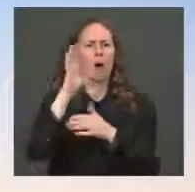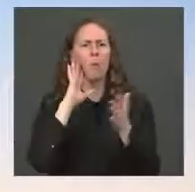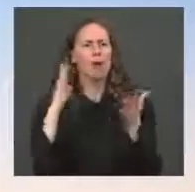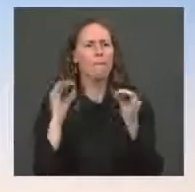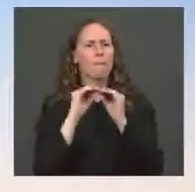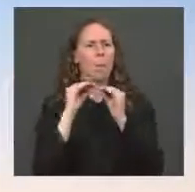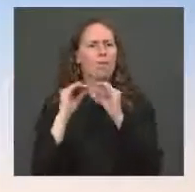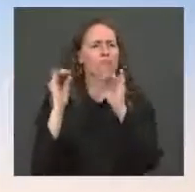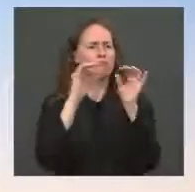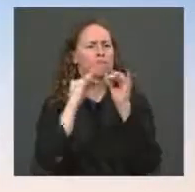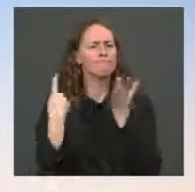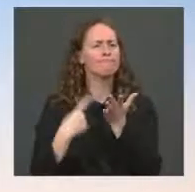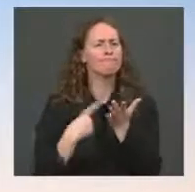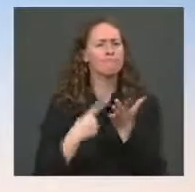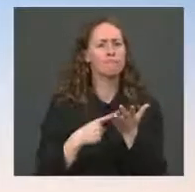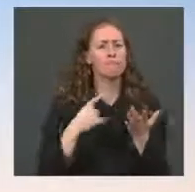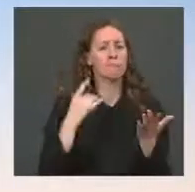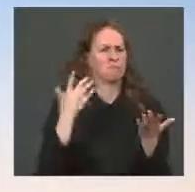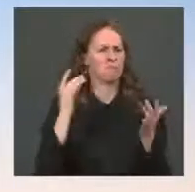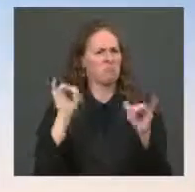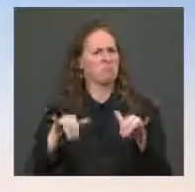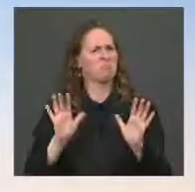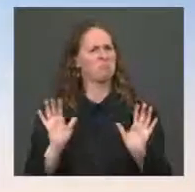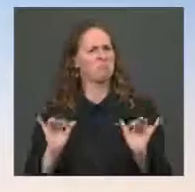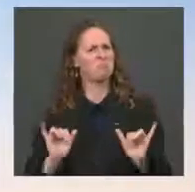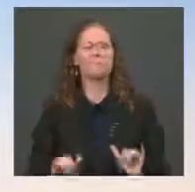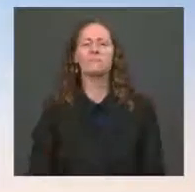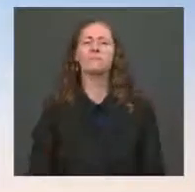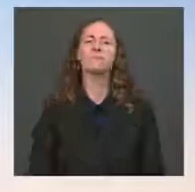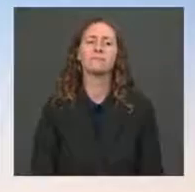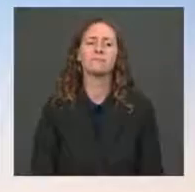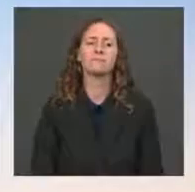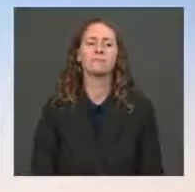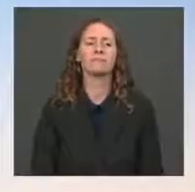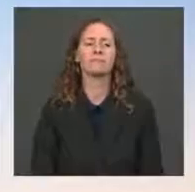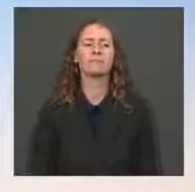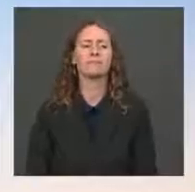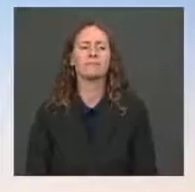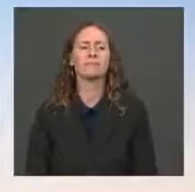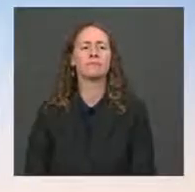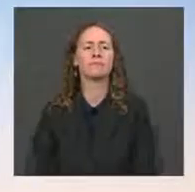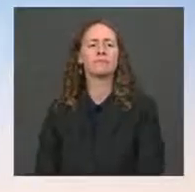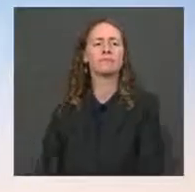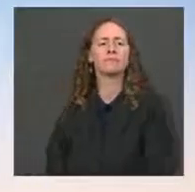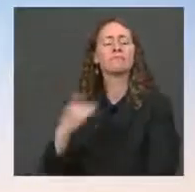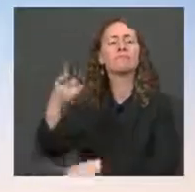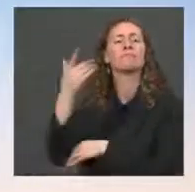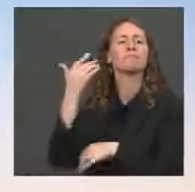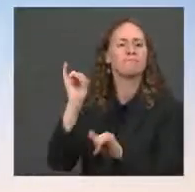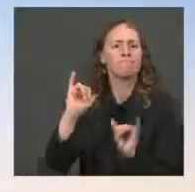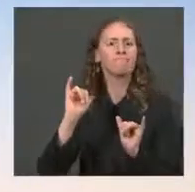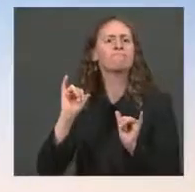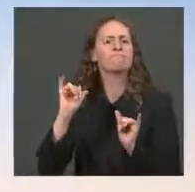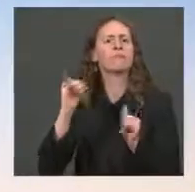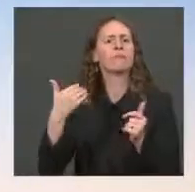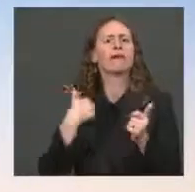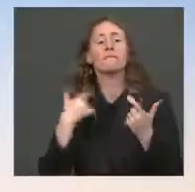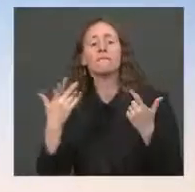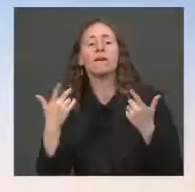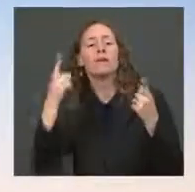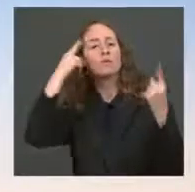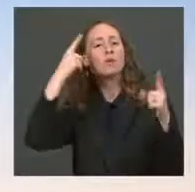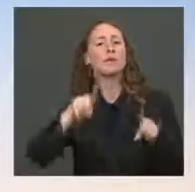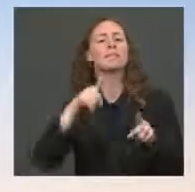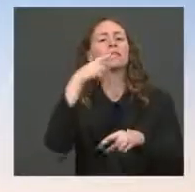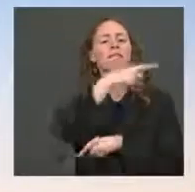where the president stands. Go ahead. Jen, Politico has a report that there could be an agreement coming with Australia and the UK. There's